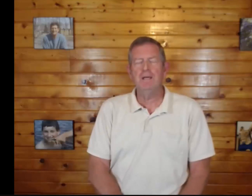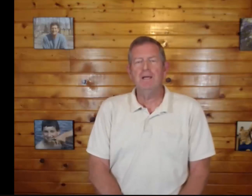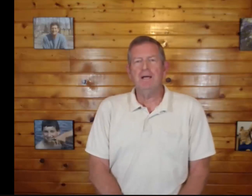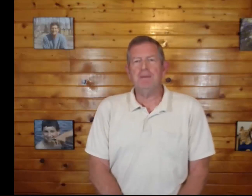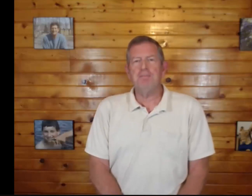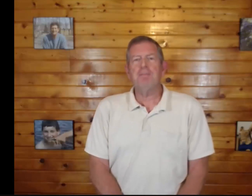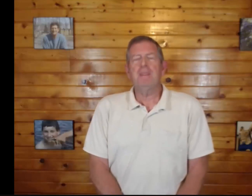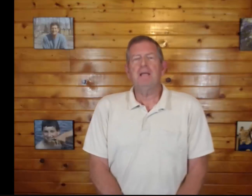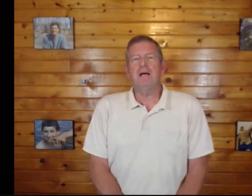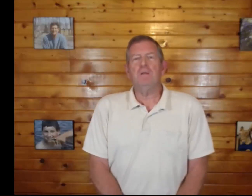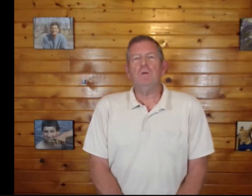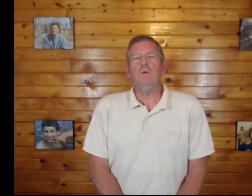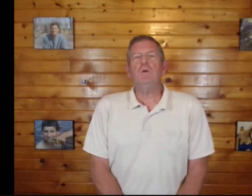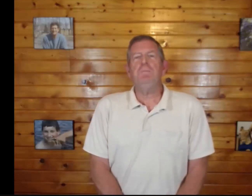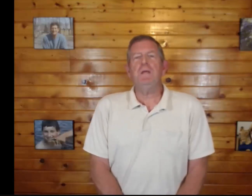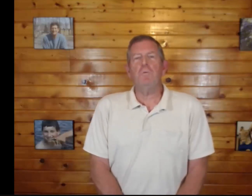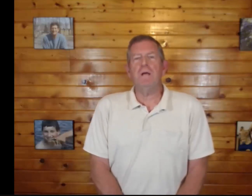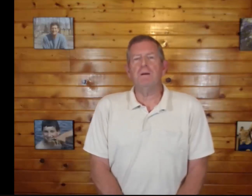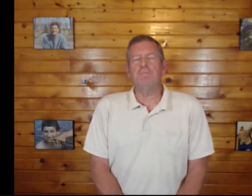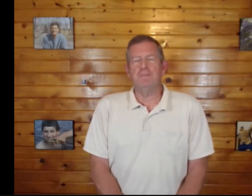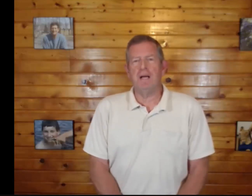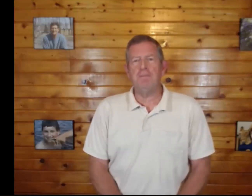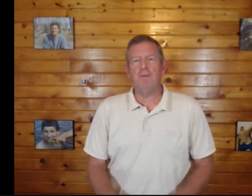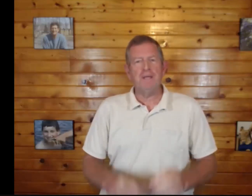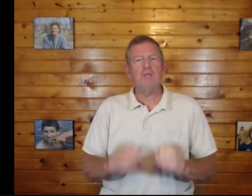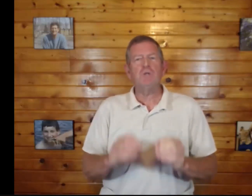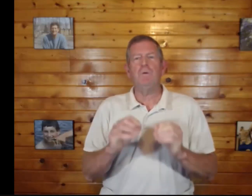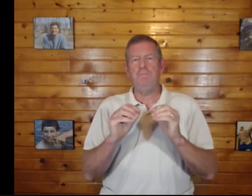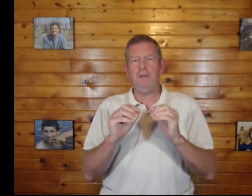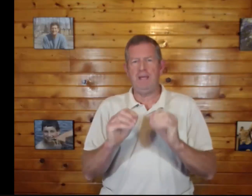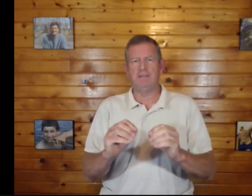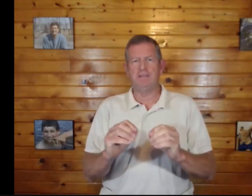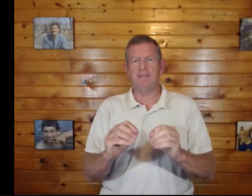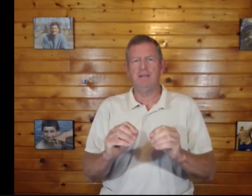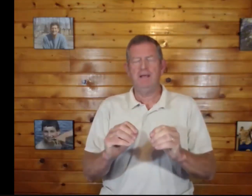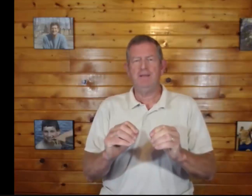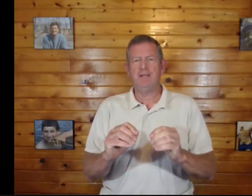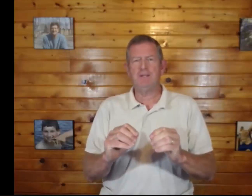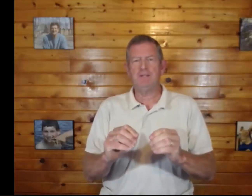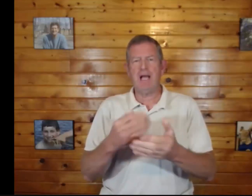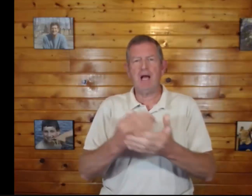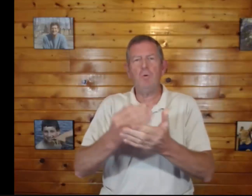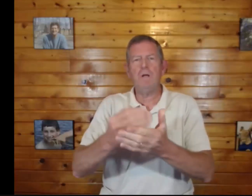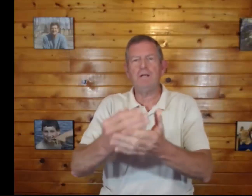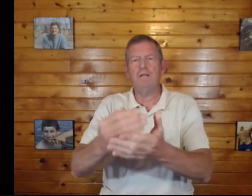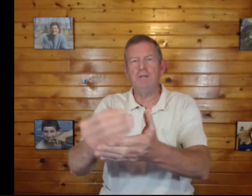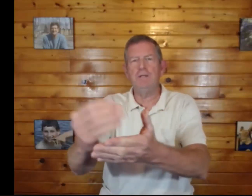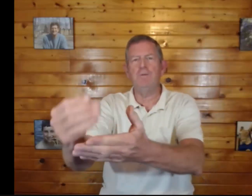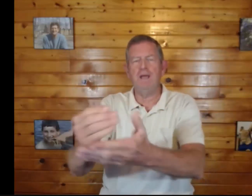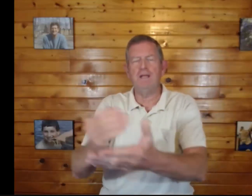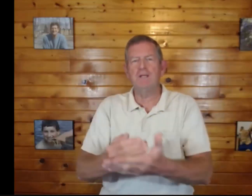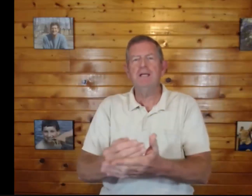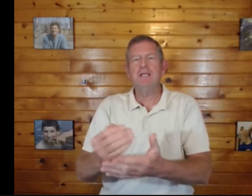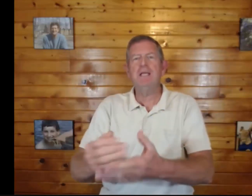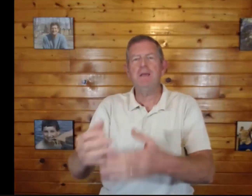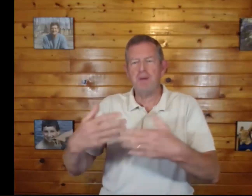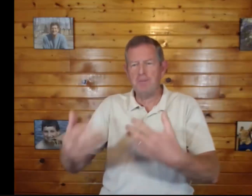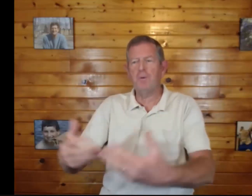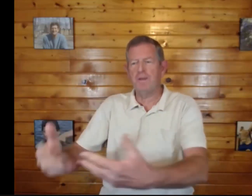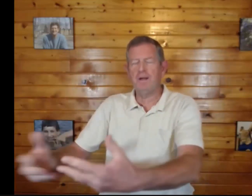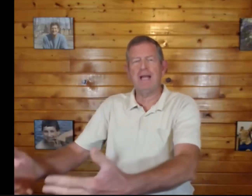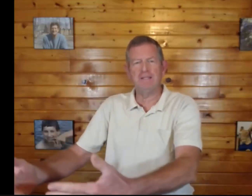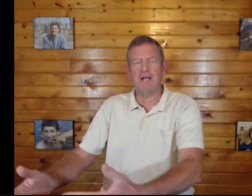week. You should be aware about the issue of pace. That is to say, how quickly you need to advance to